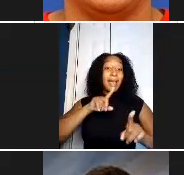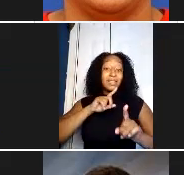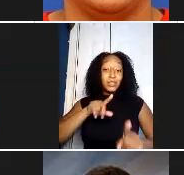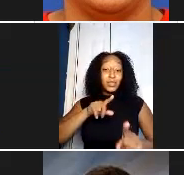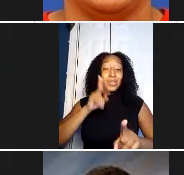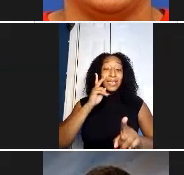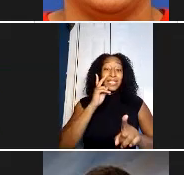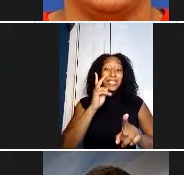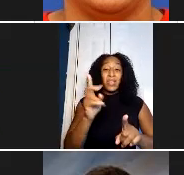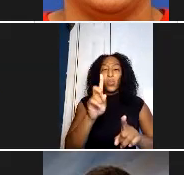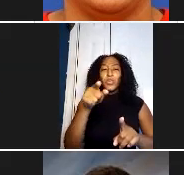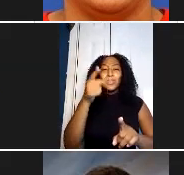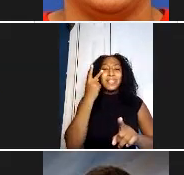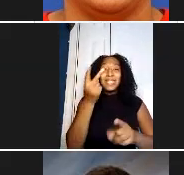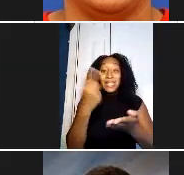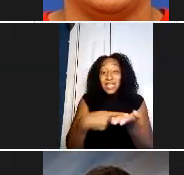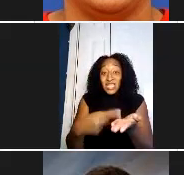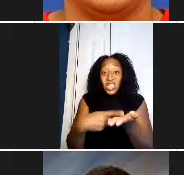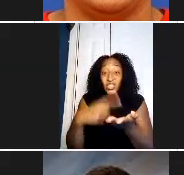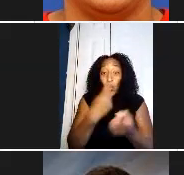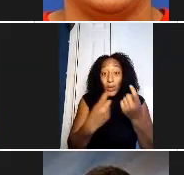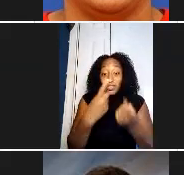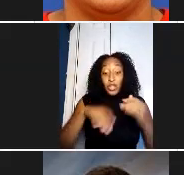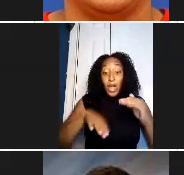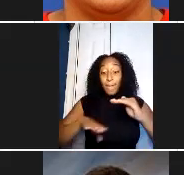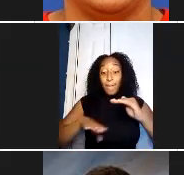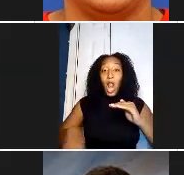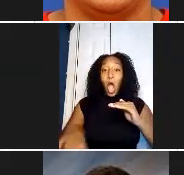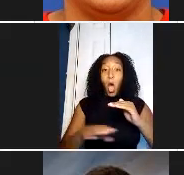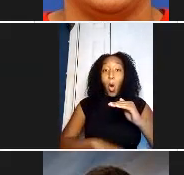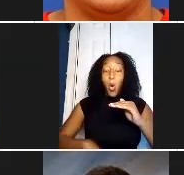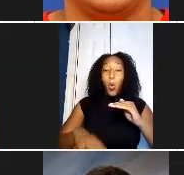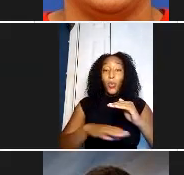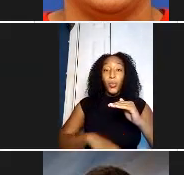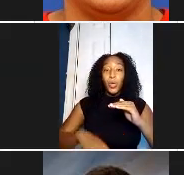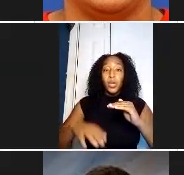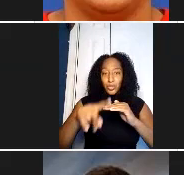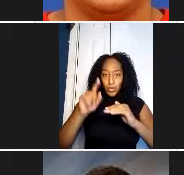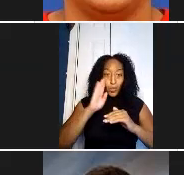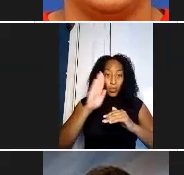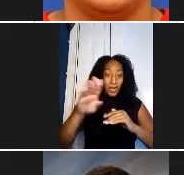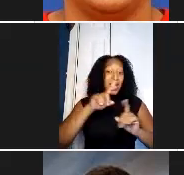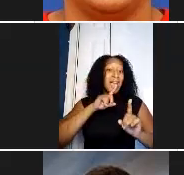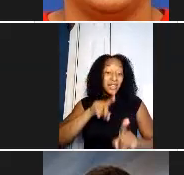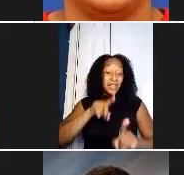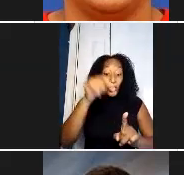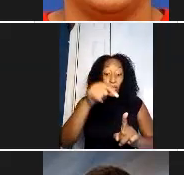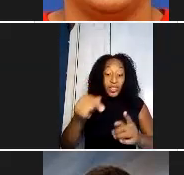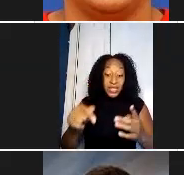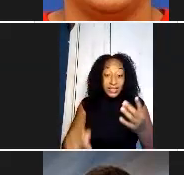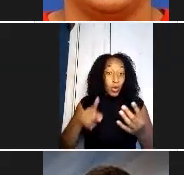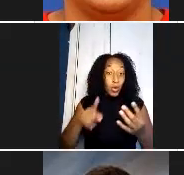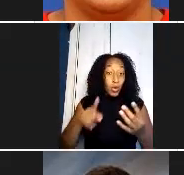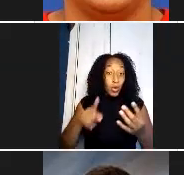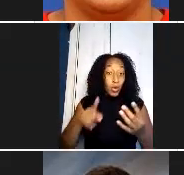below? Yeah. So we're basically answering the questions that's underneath there, correct? Yeah, so it gives you here in the directions